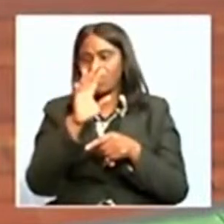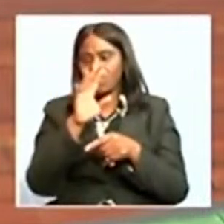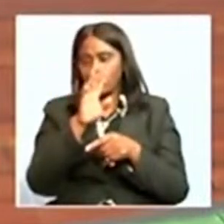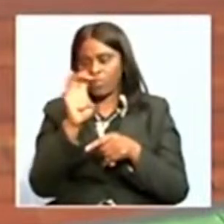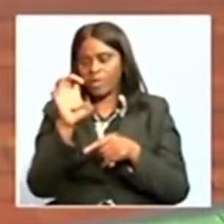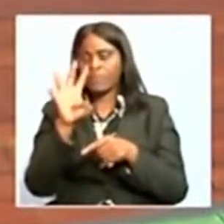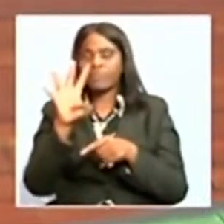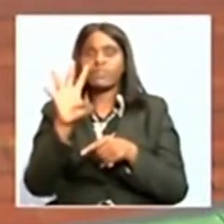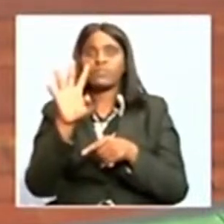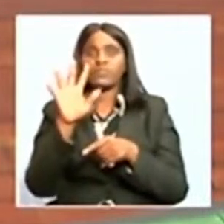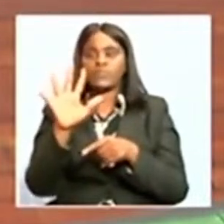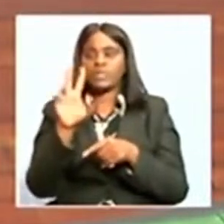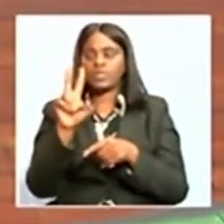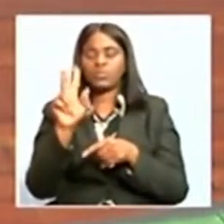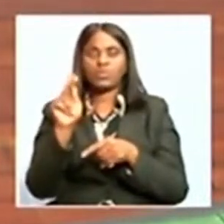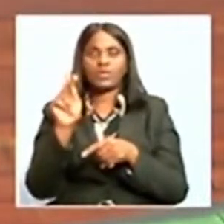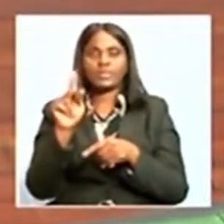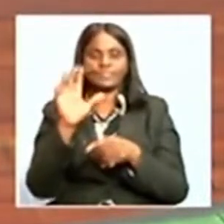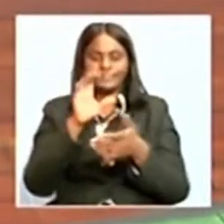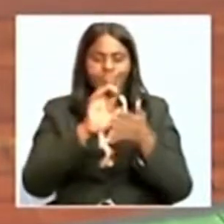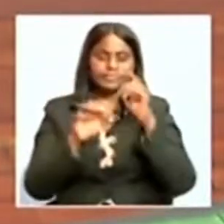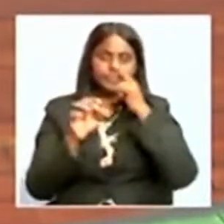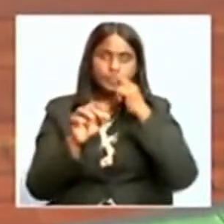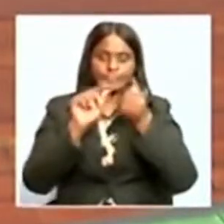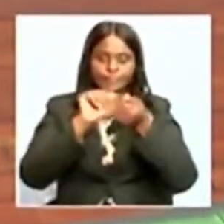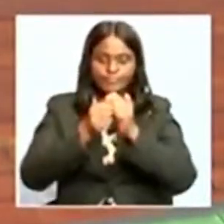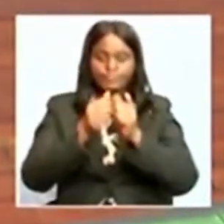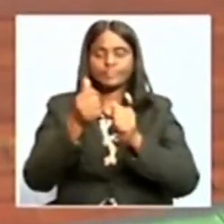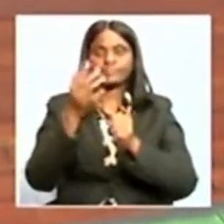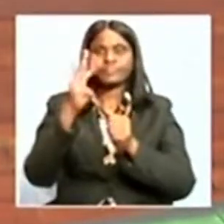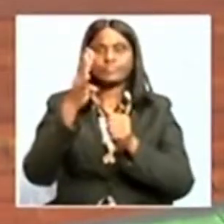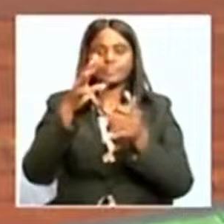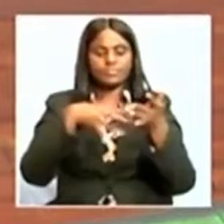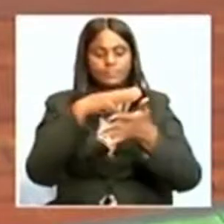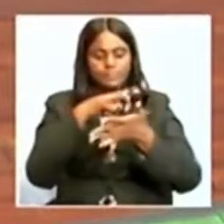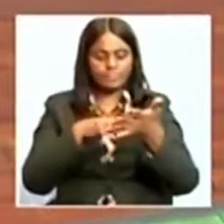kwacha. Clause 22 amends the 4th schedule.